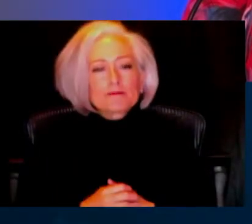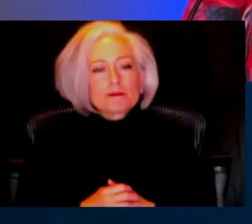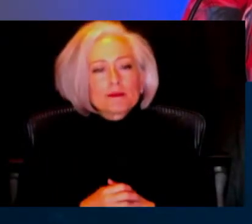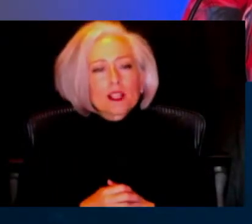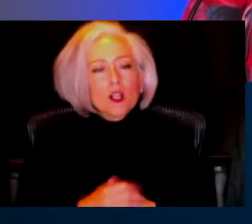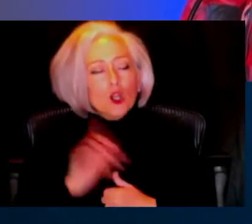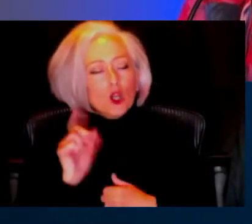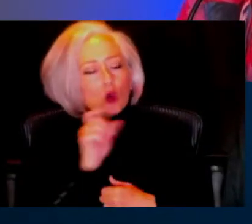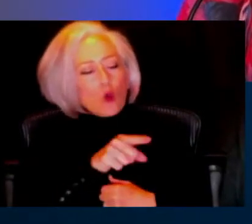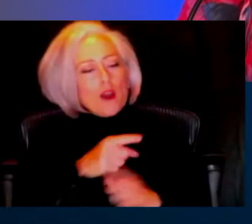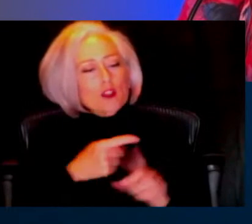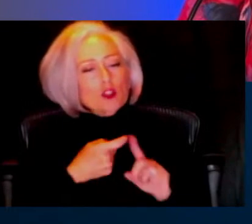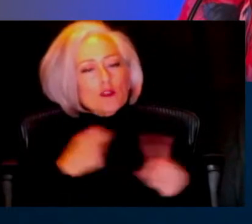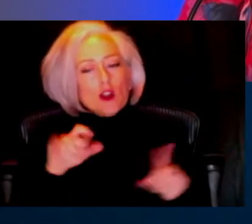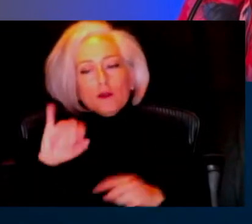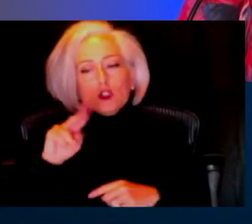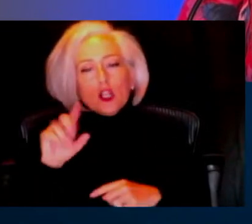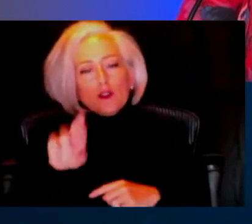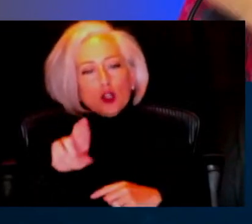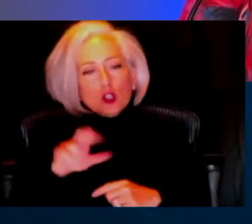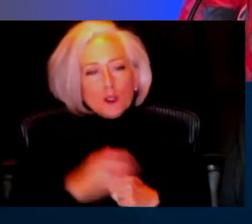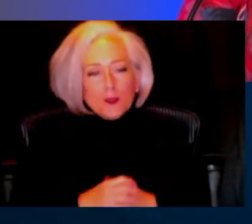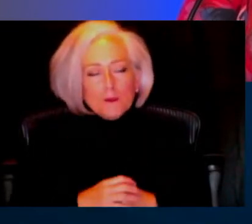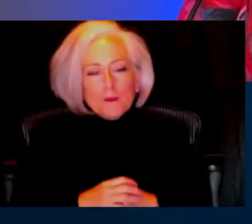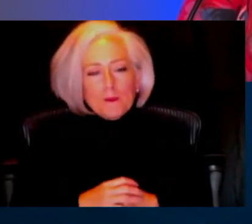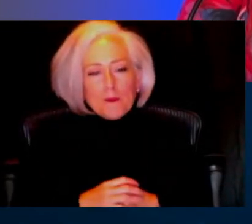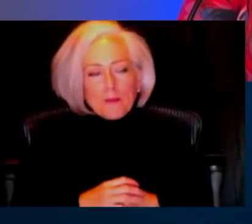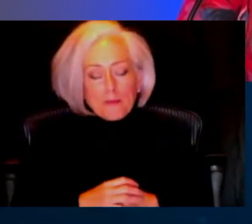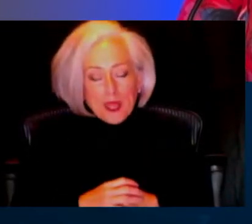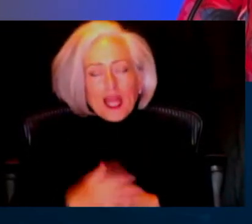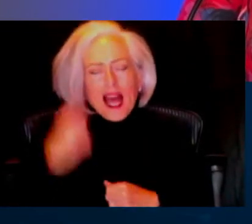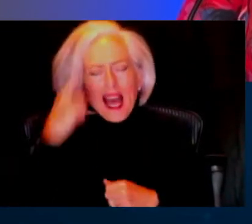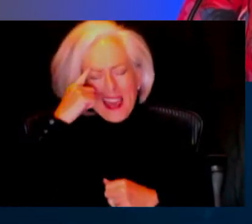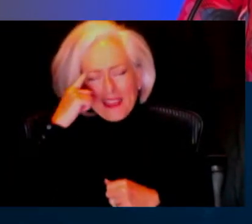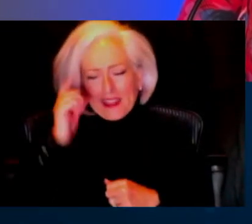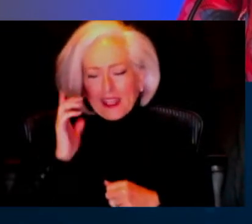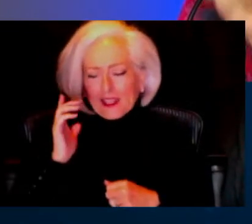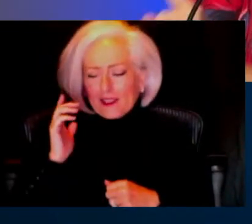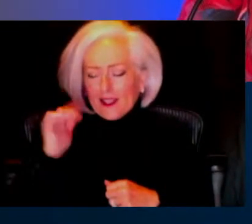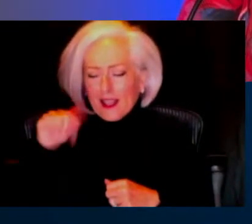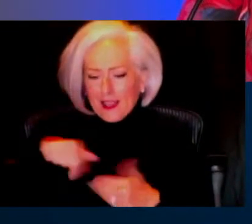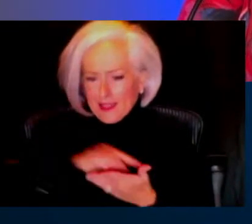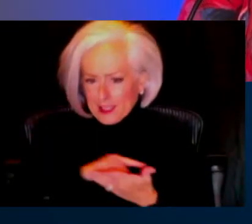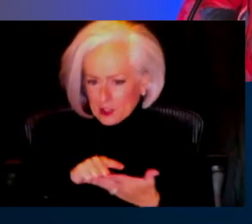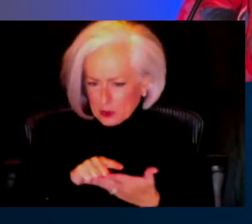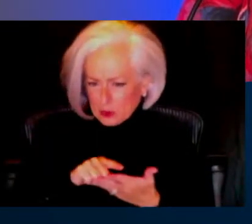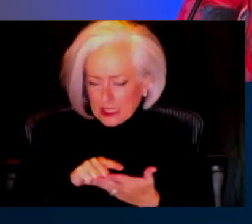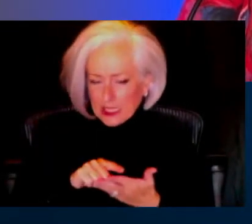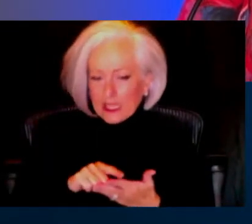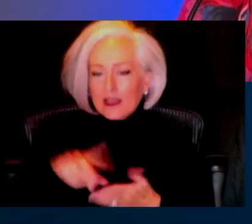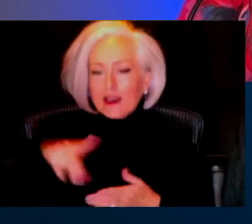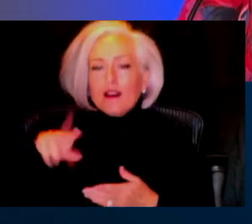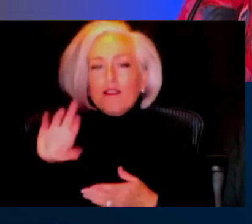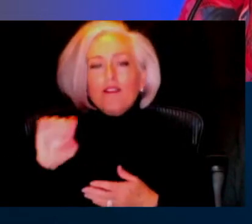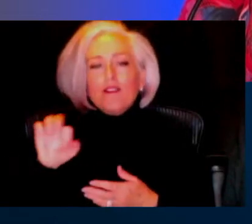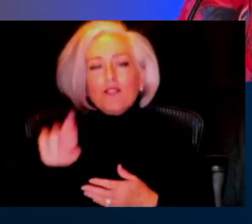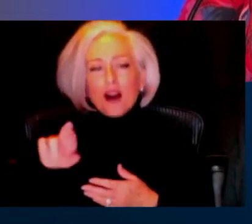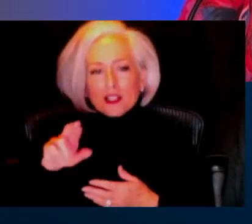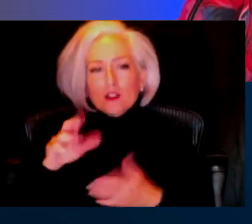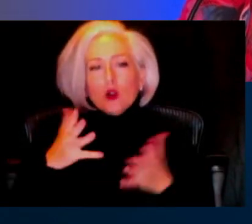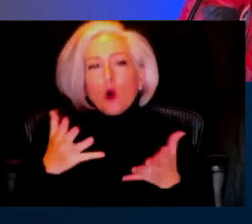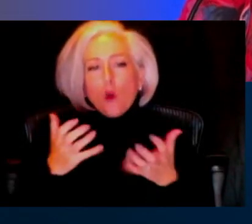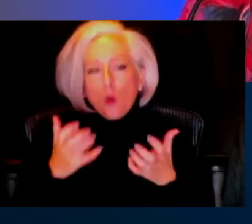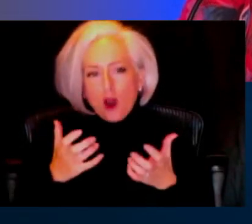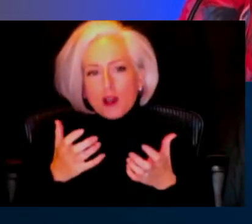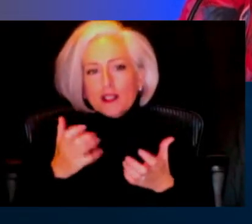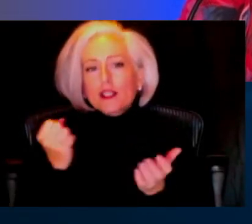from Jennifer. She says, I believe earlier this week in the news, there was an article that Pfizer had requested authorization for boosters to be available